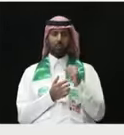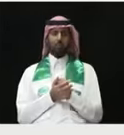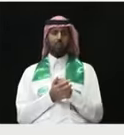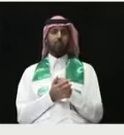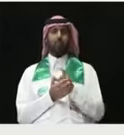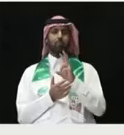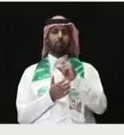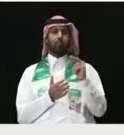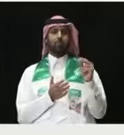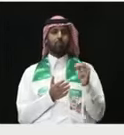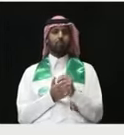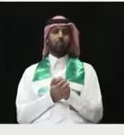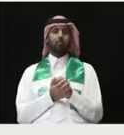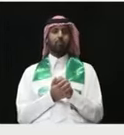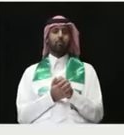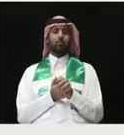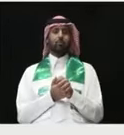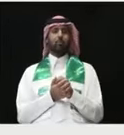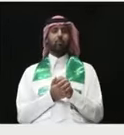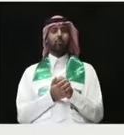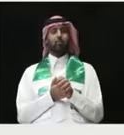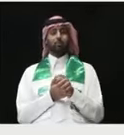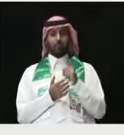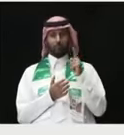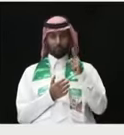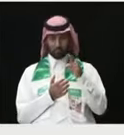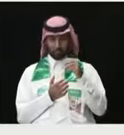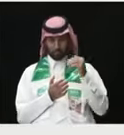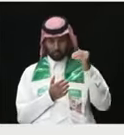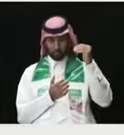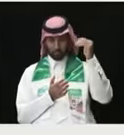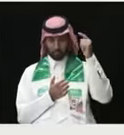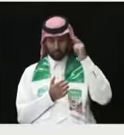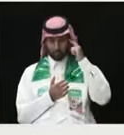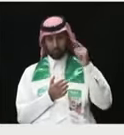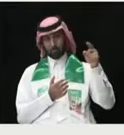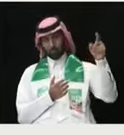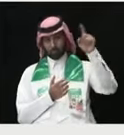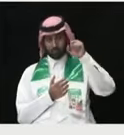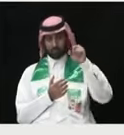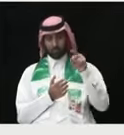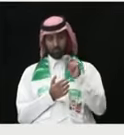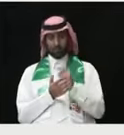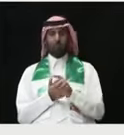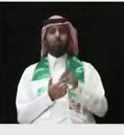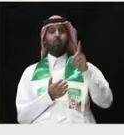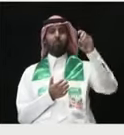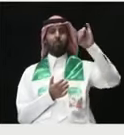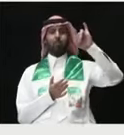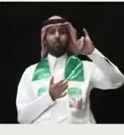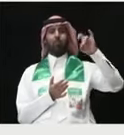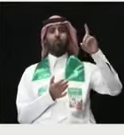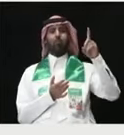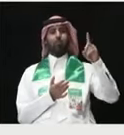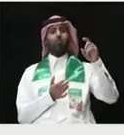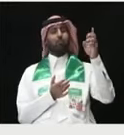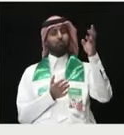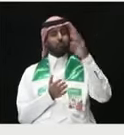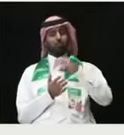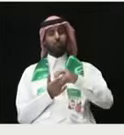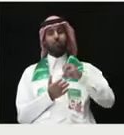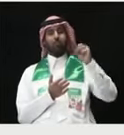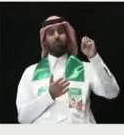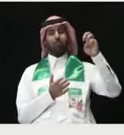How about the other one? Did Samir grow up, again, did and grow, in Berlin? No,